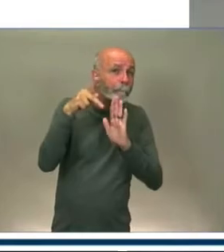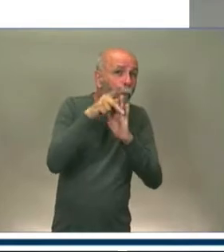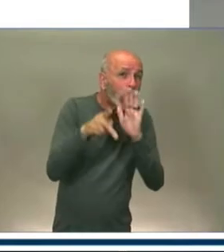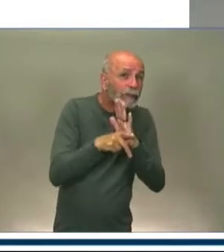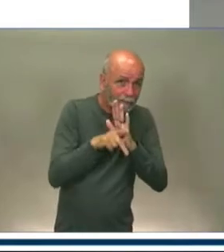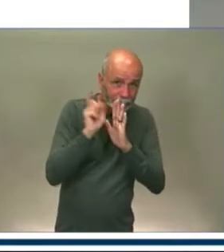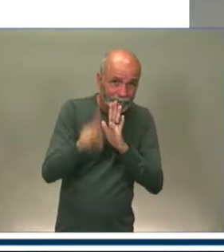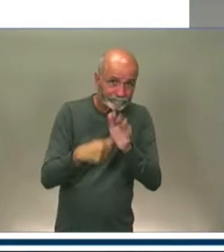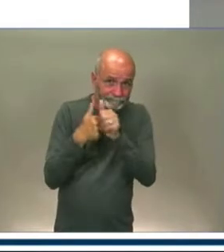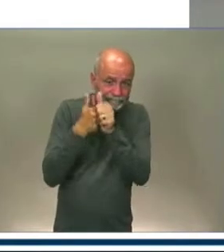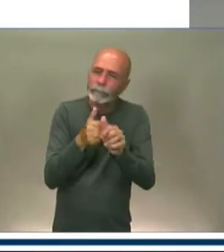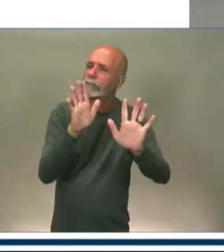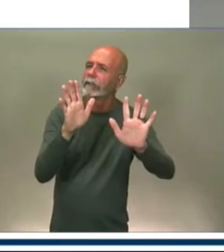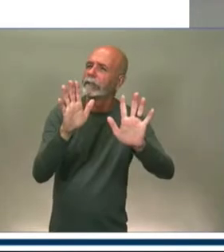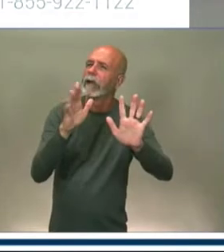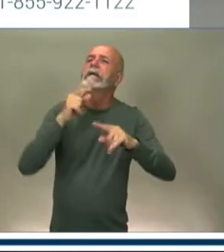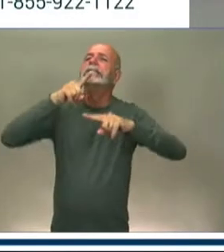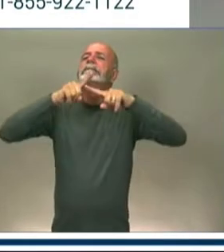Nova Scotians safe.